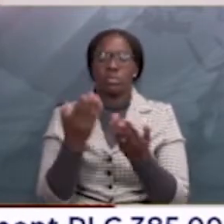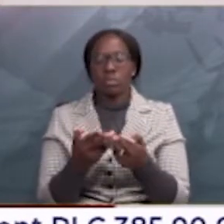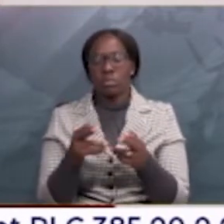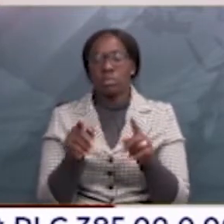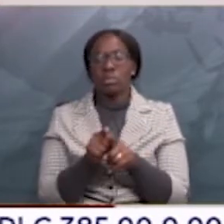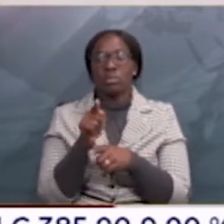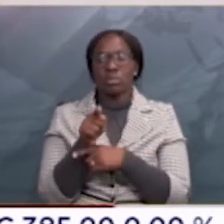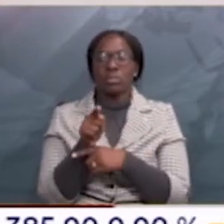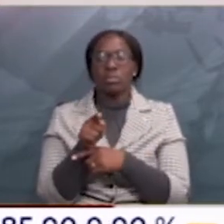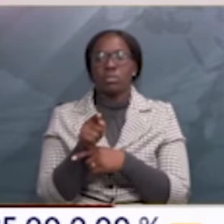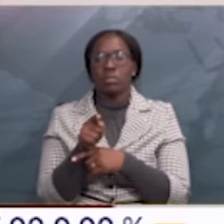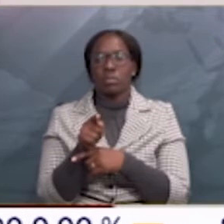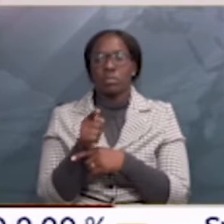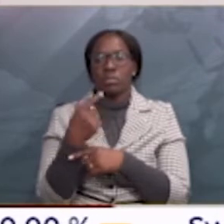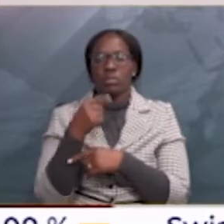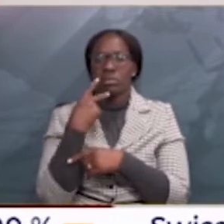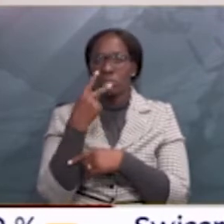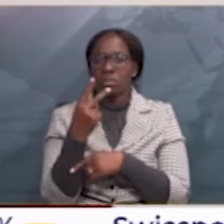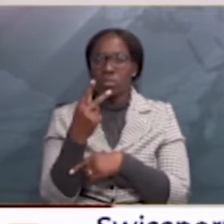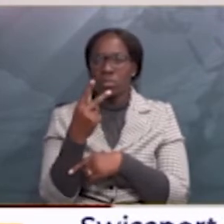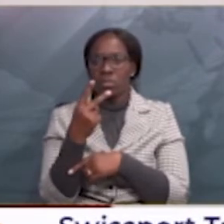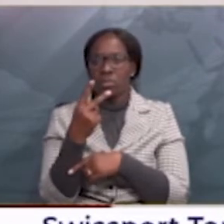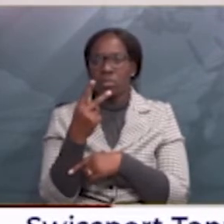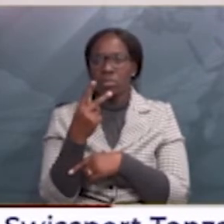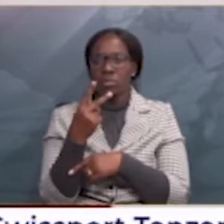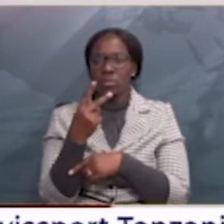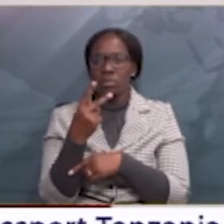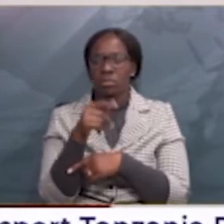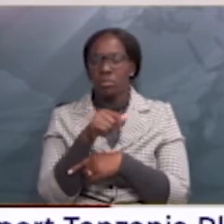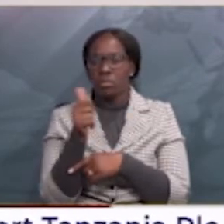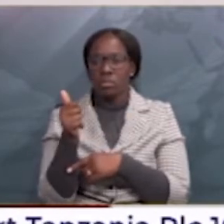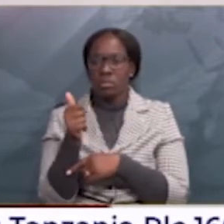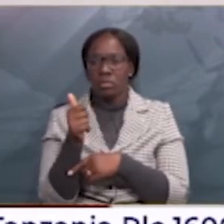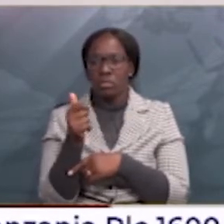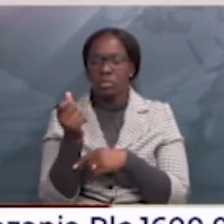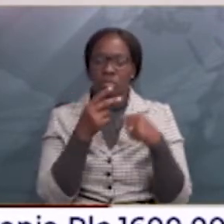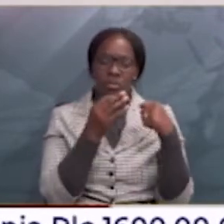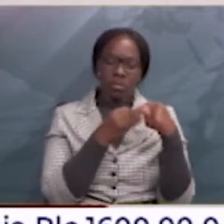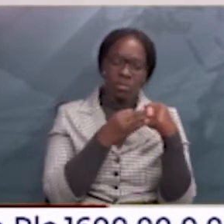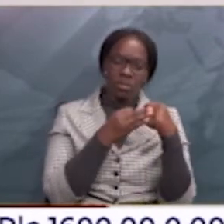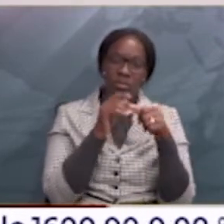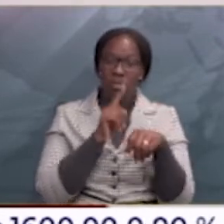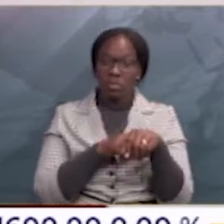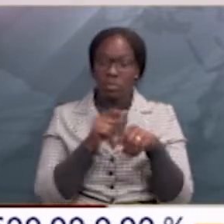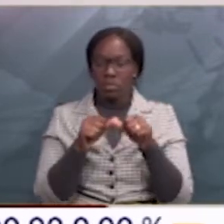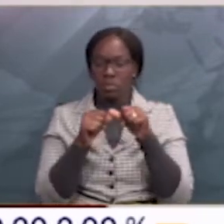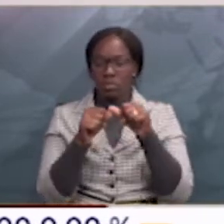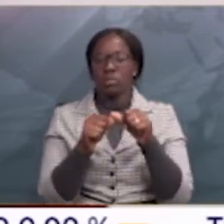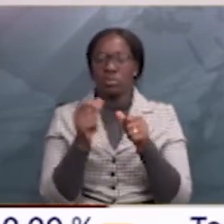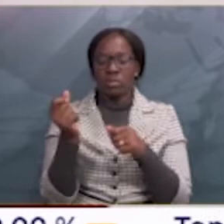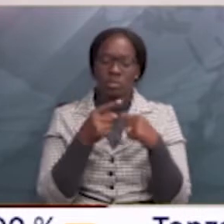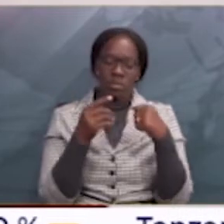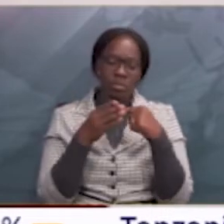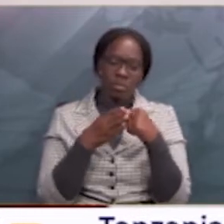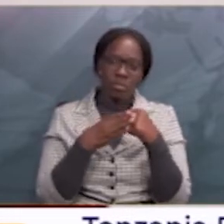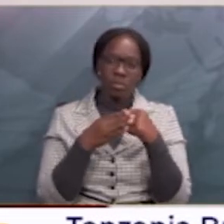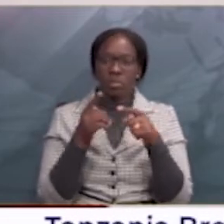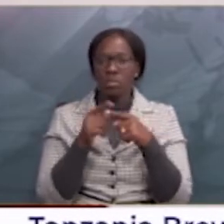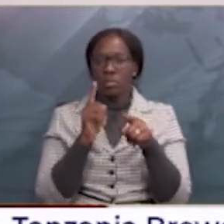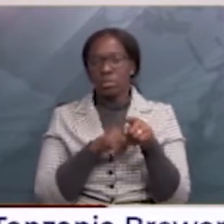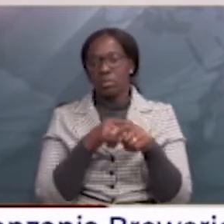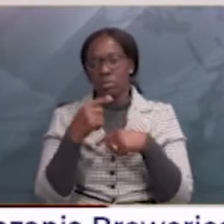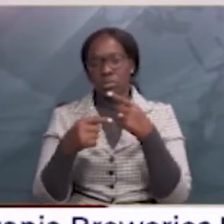After the seasons, we've seen now the June, July, and August season has continued into September. Mm-hmm. But as we go